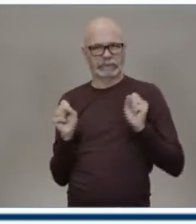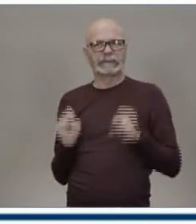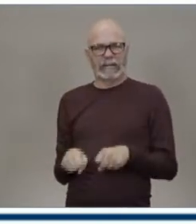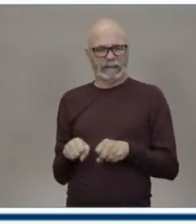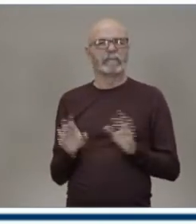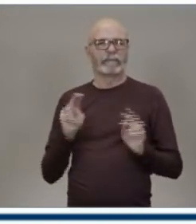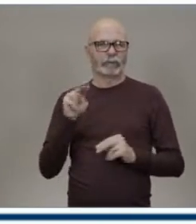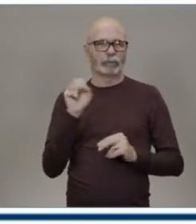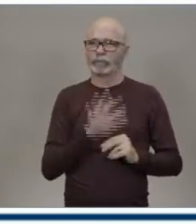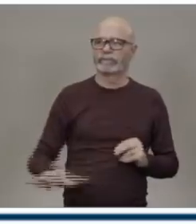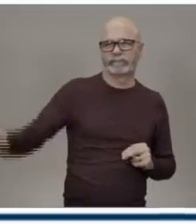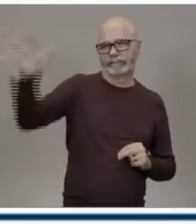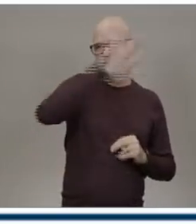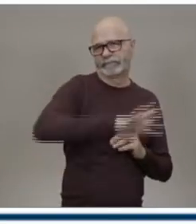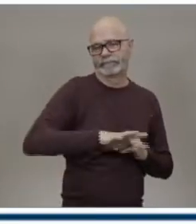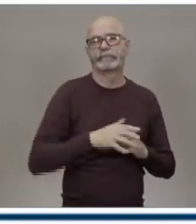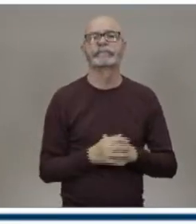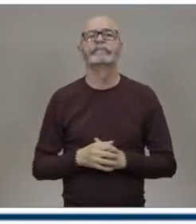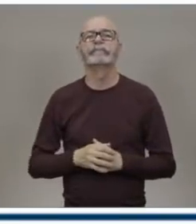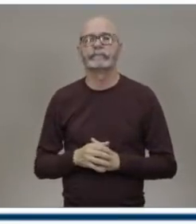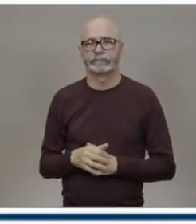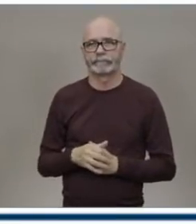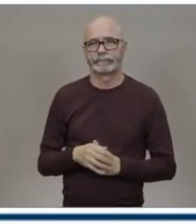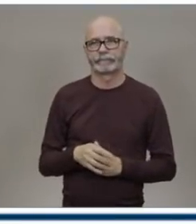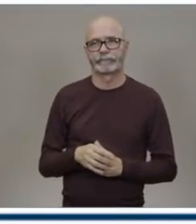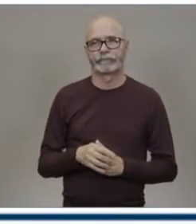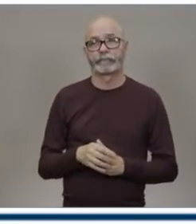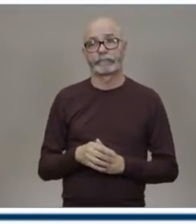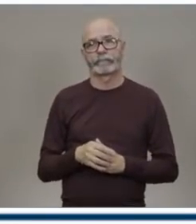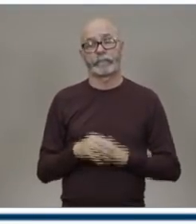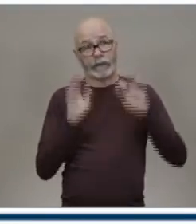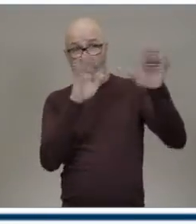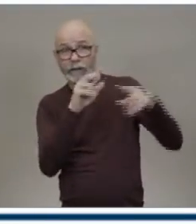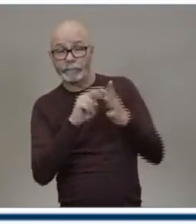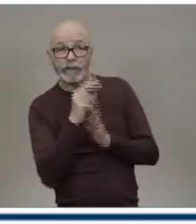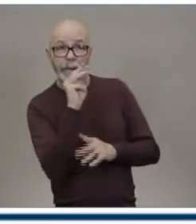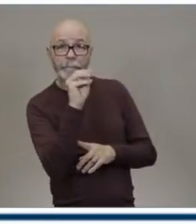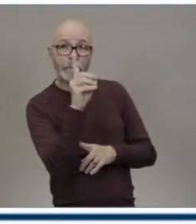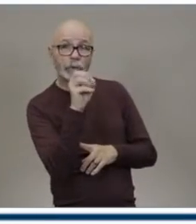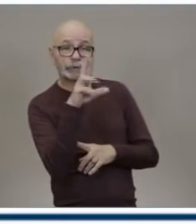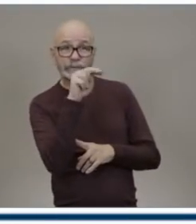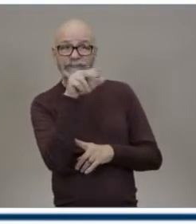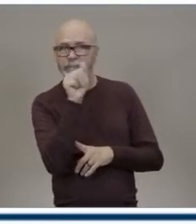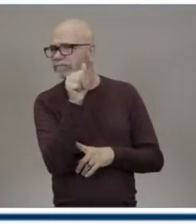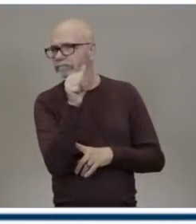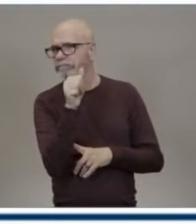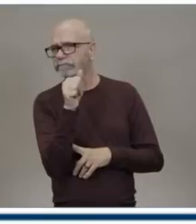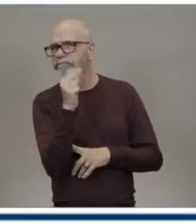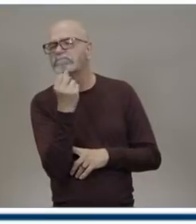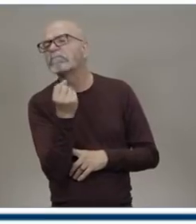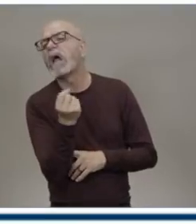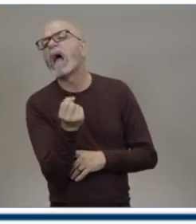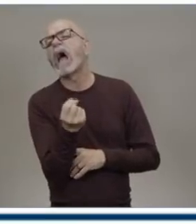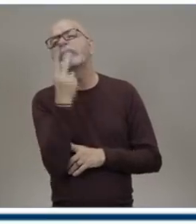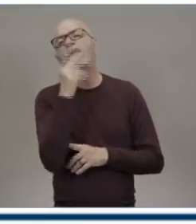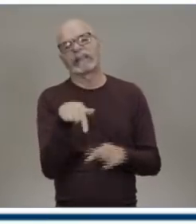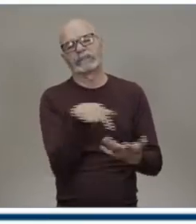Okay, and just in regards to the Moderna vaccine, how many are we expected to get this